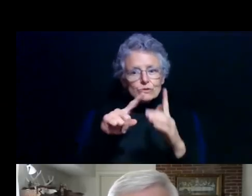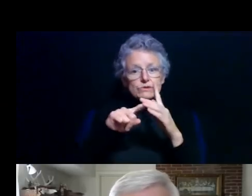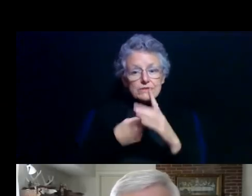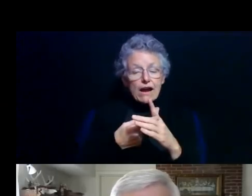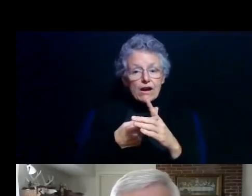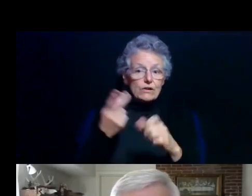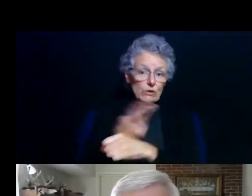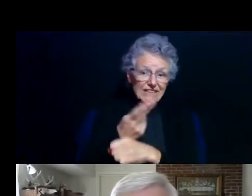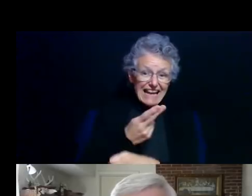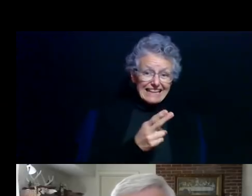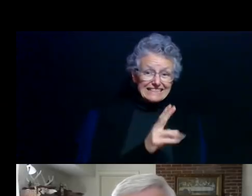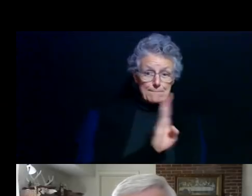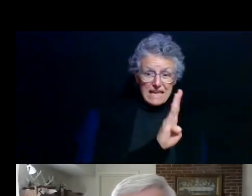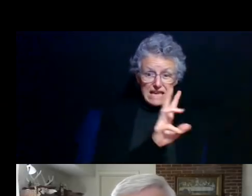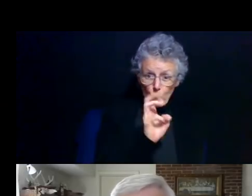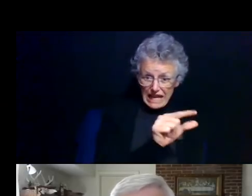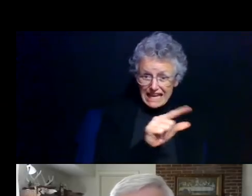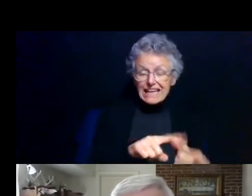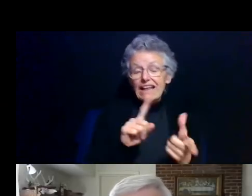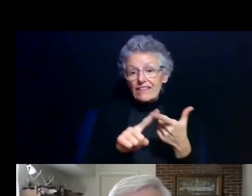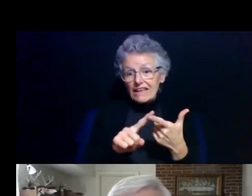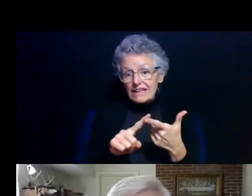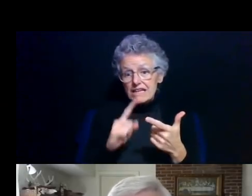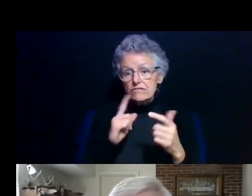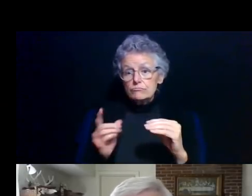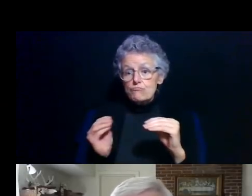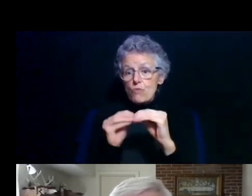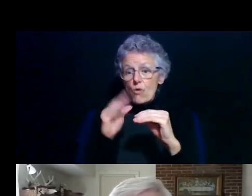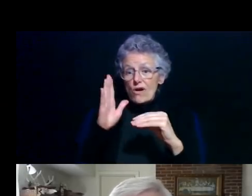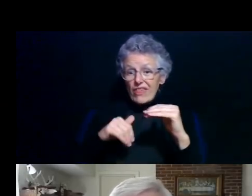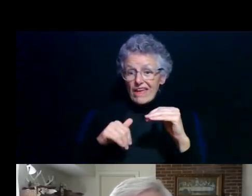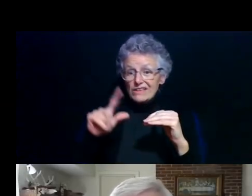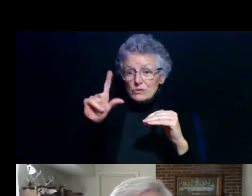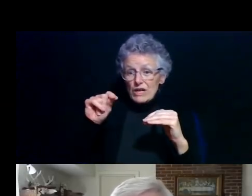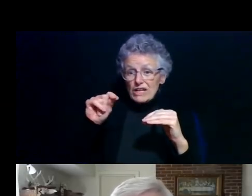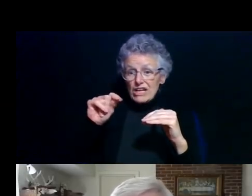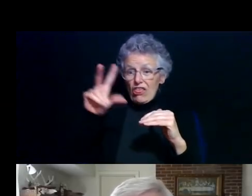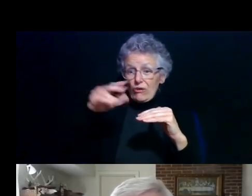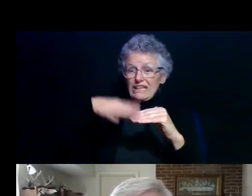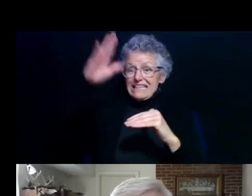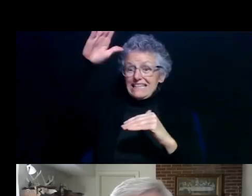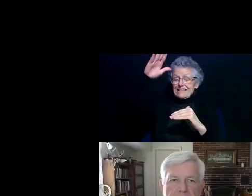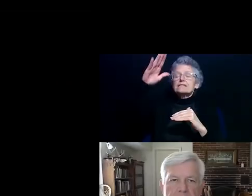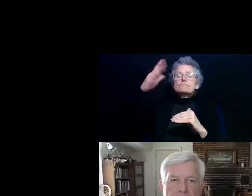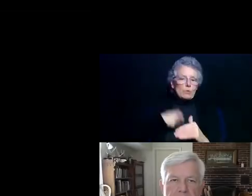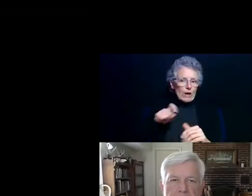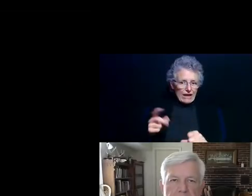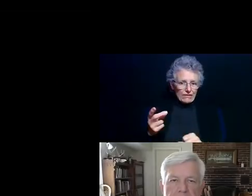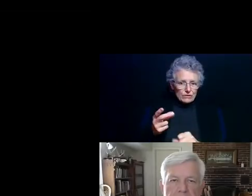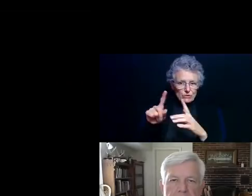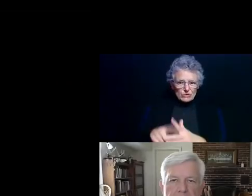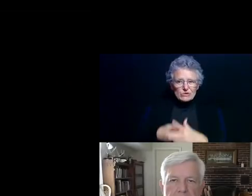the D wing, and then eventually, as we get above the 20 to 30, we will probably have to activate